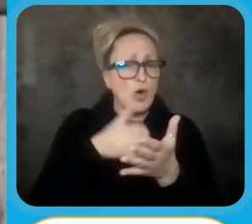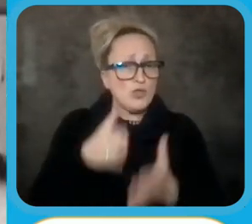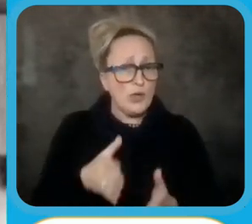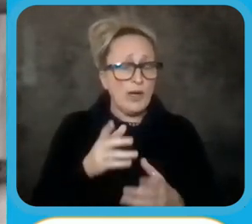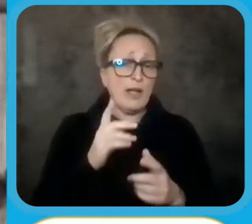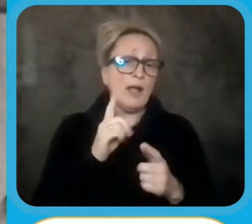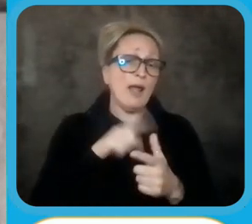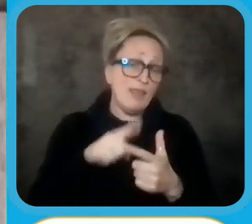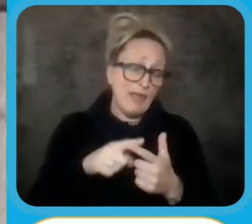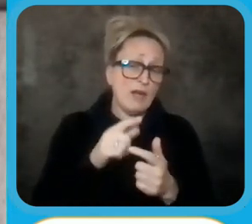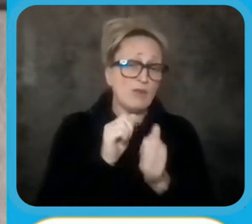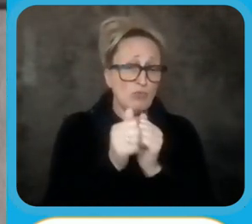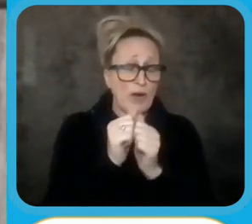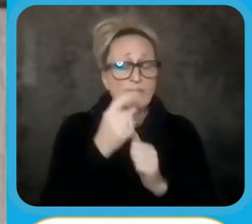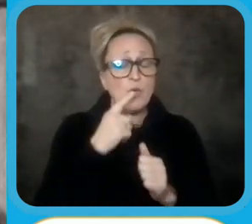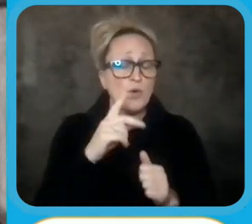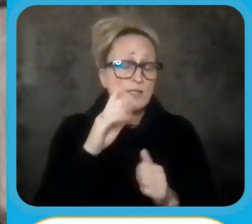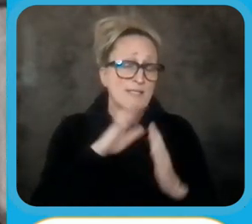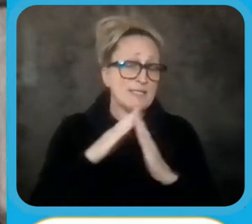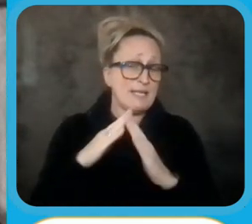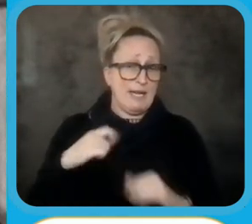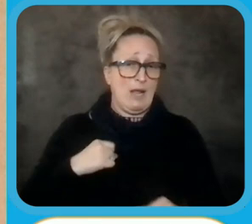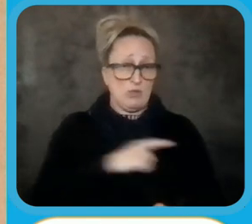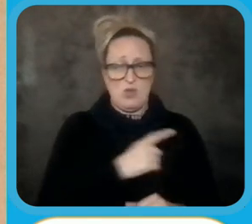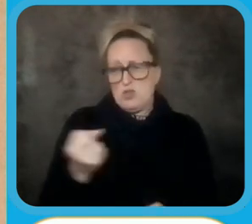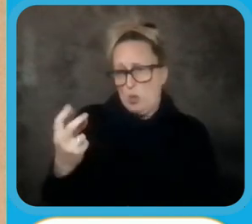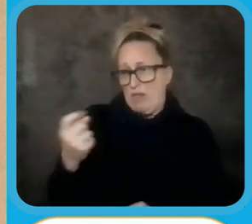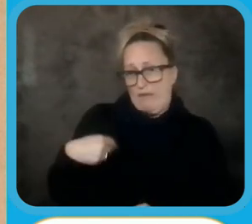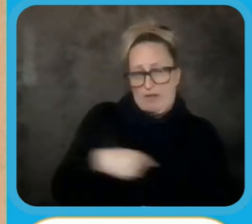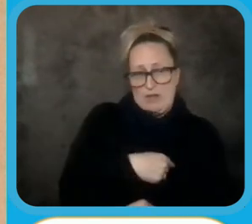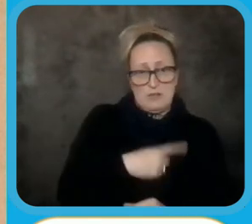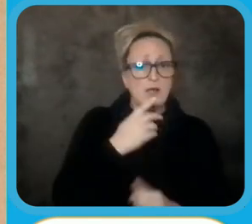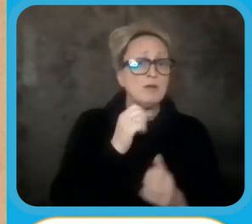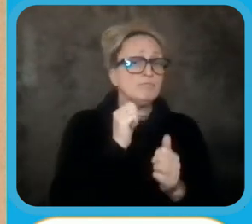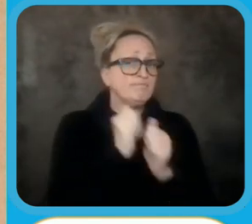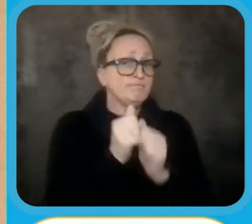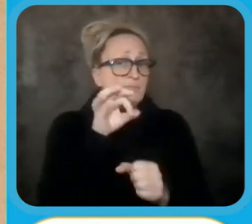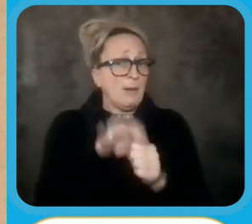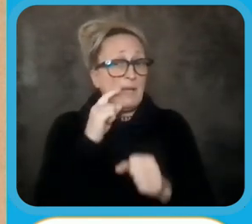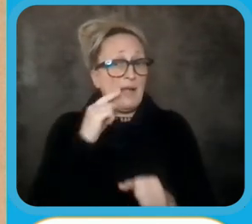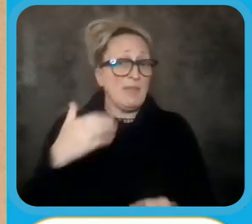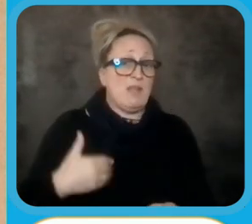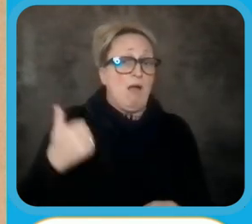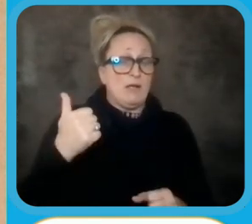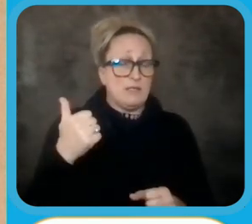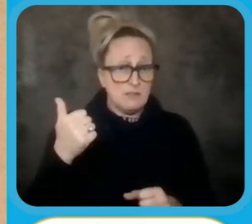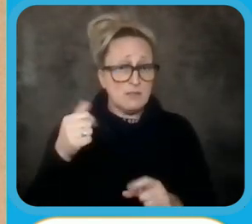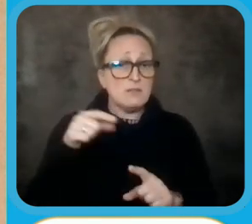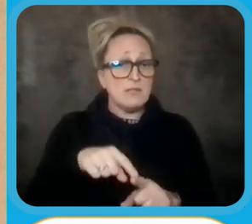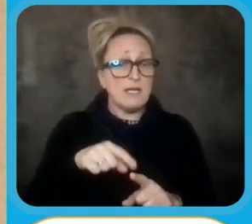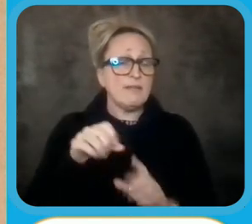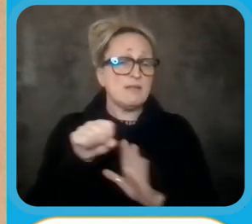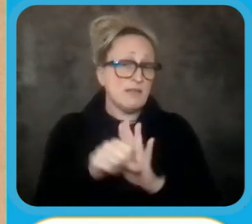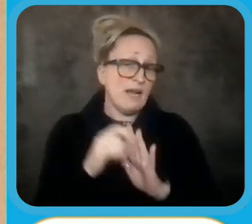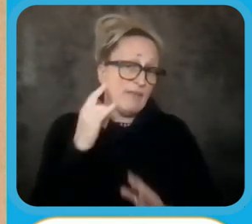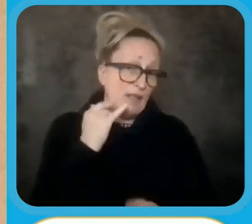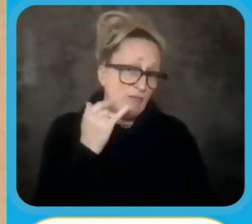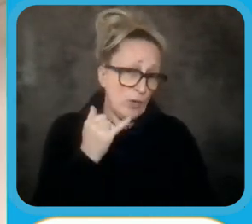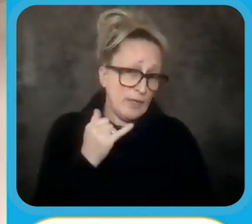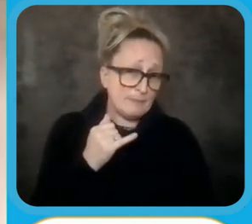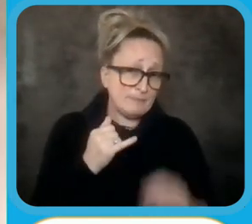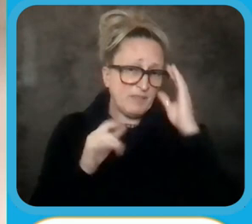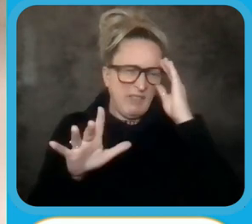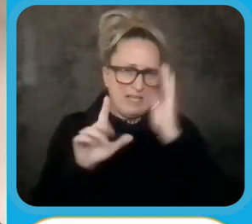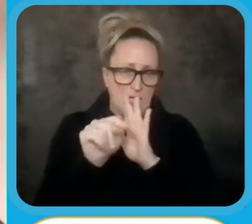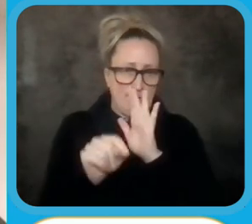city council. There were 12 of us, and I was elected and became the youngest city councilman in the state of California at the